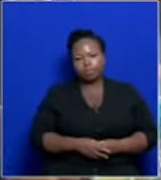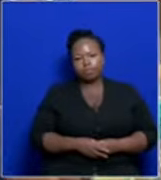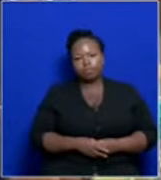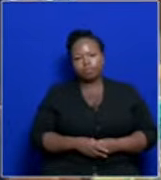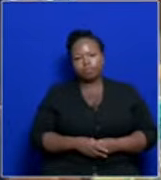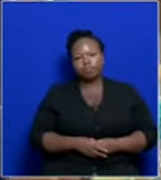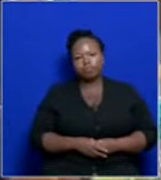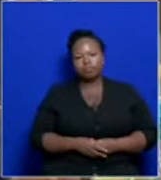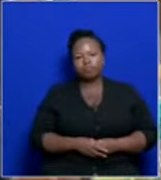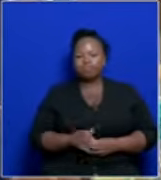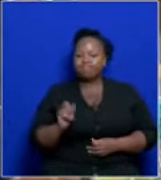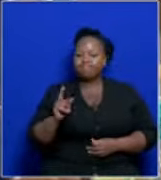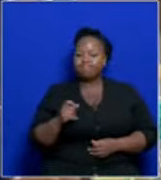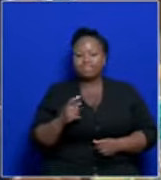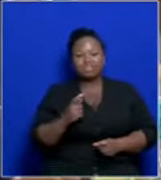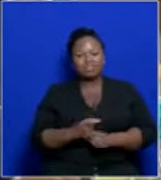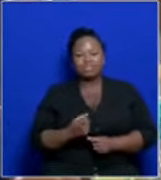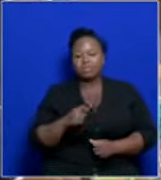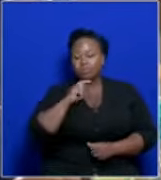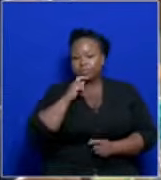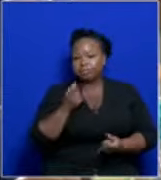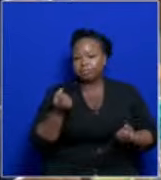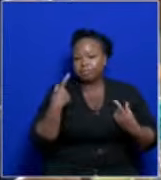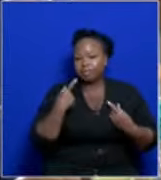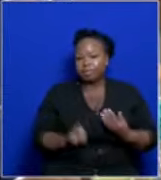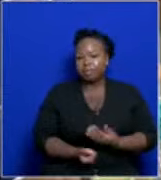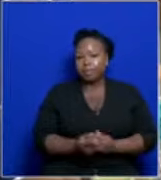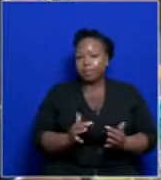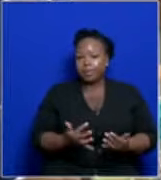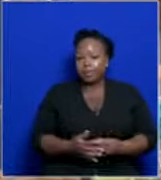to understand how it came about.